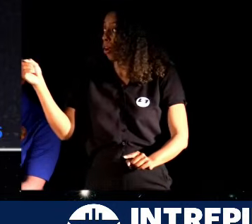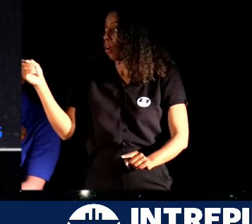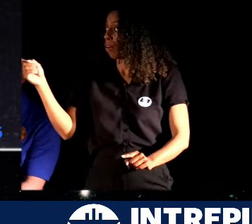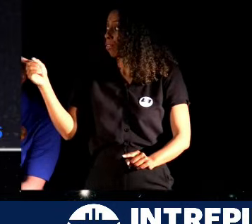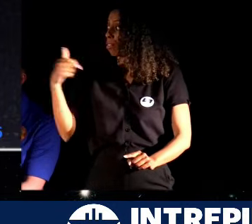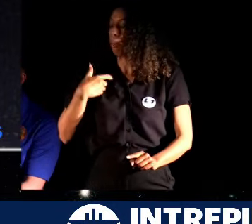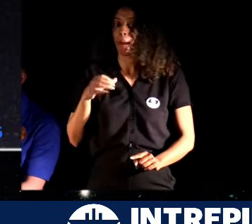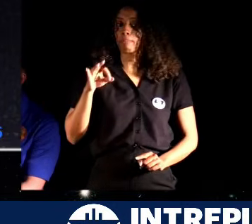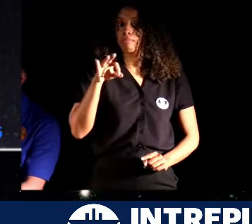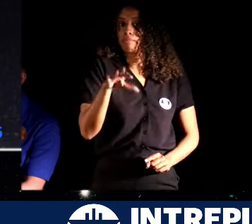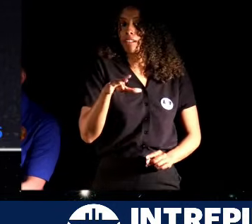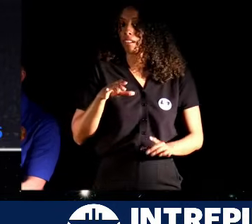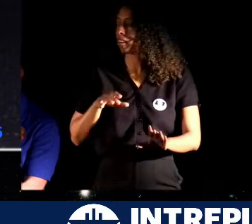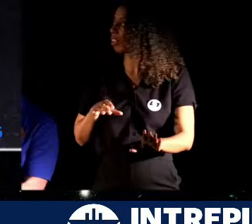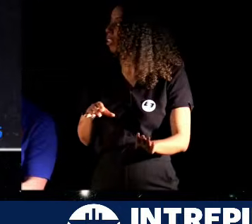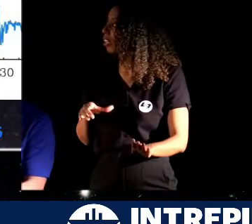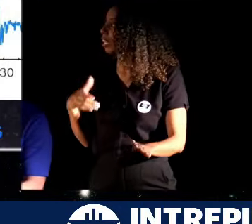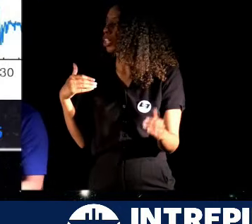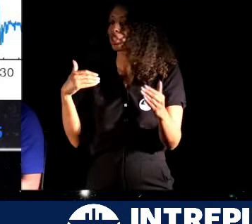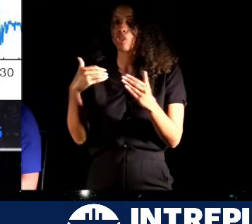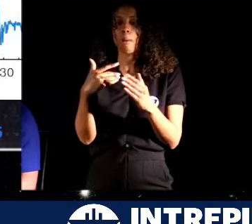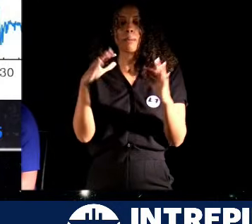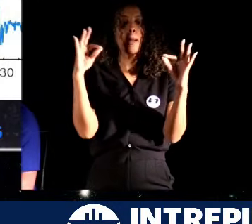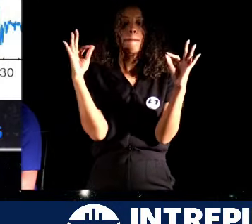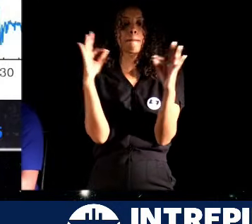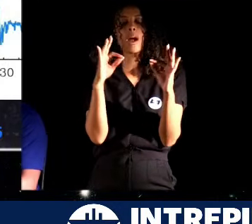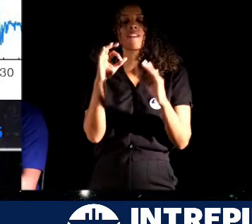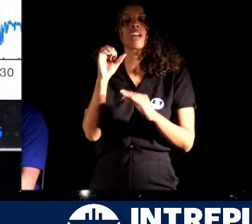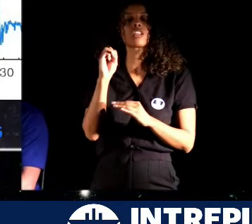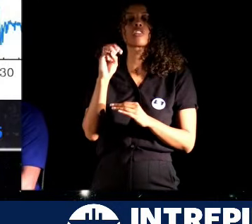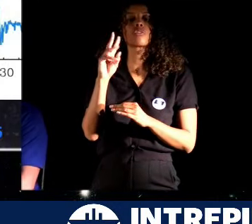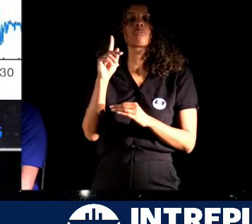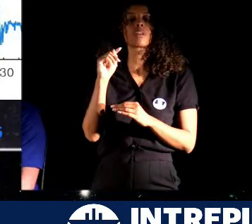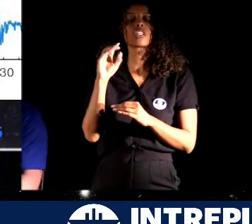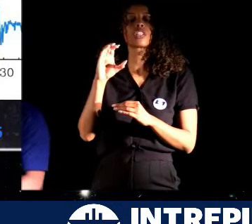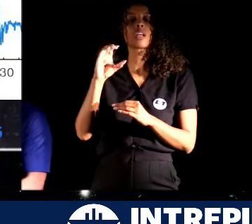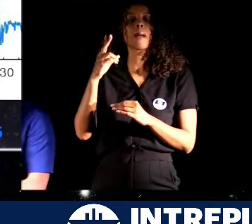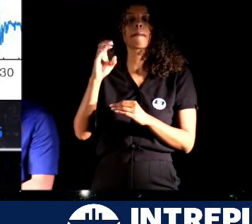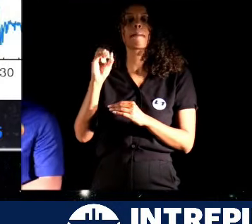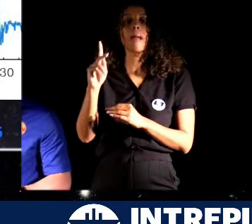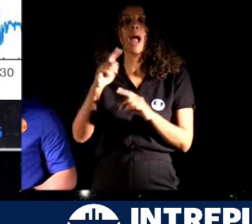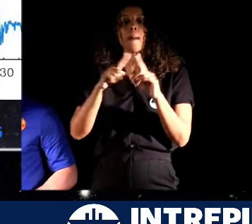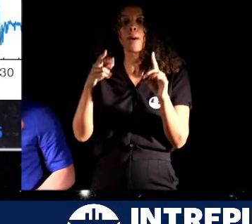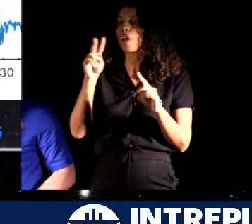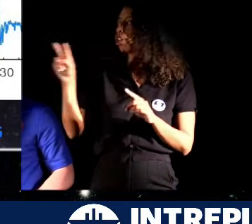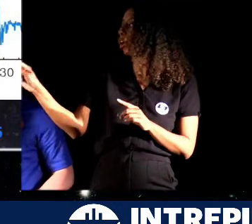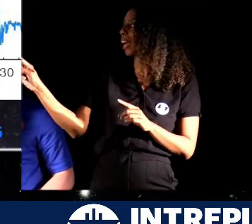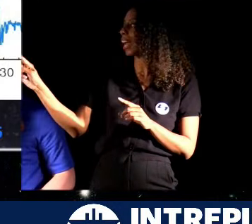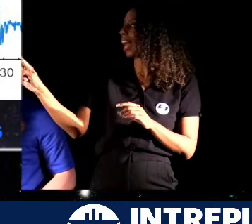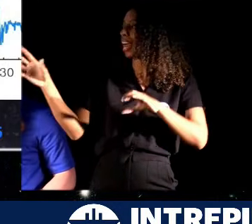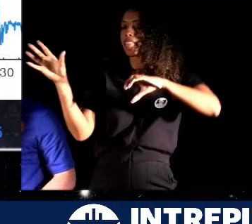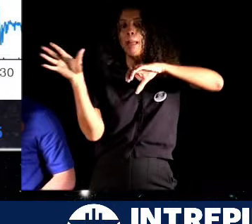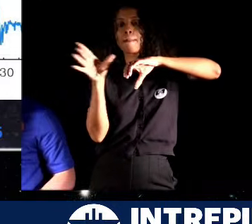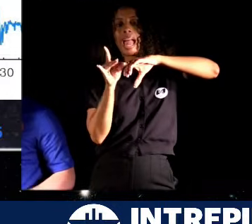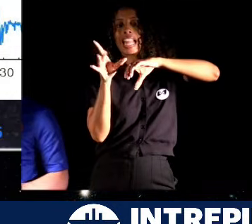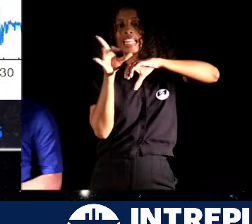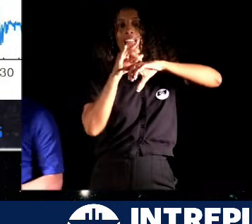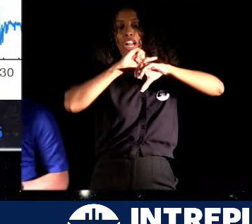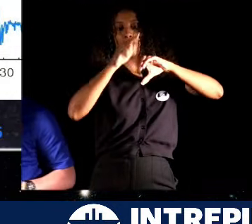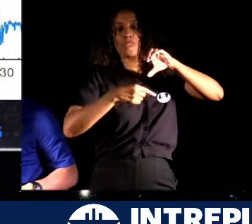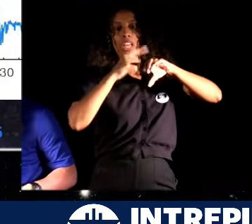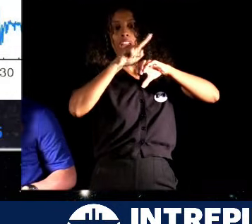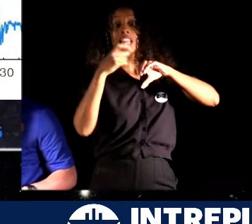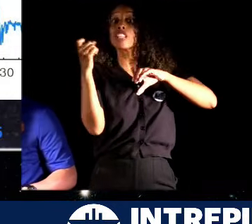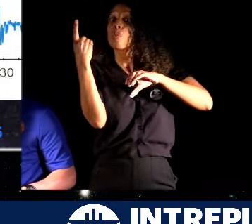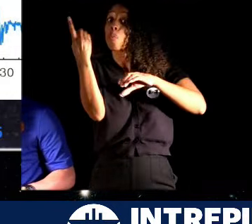thing about it. This is almost one perfect switchback. What you are looking here is the magnitude of the magnetic field. This is one component